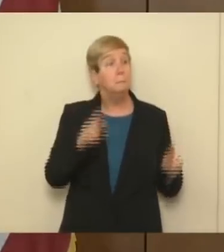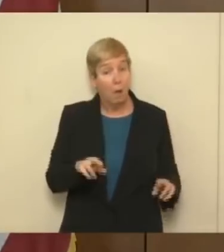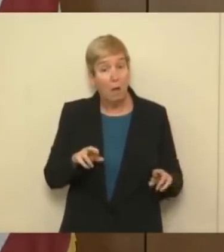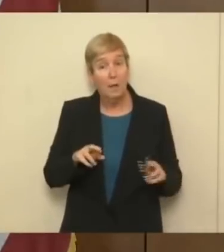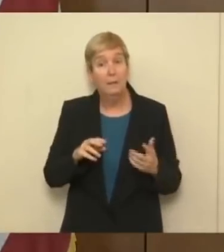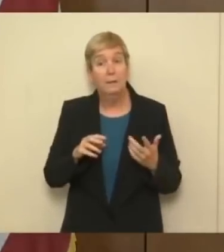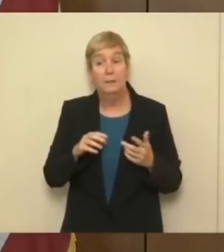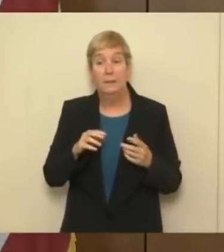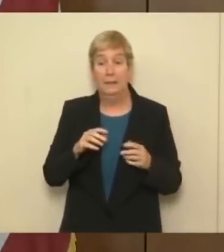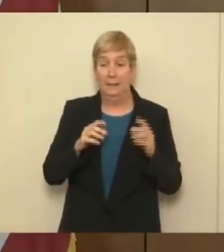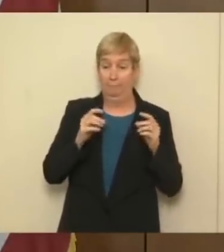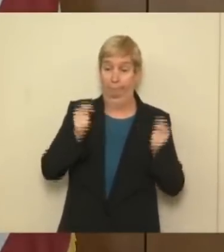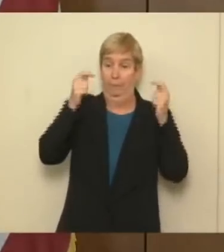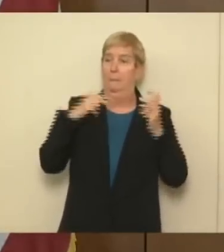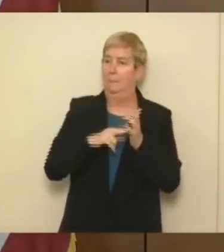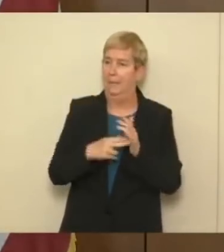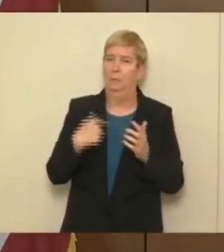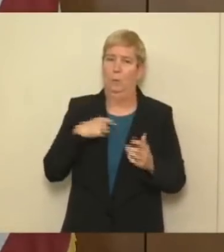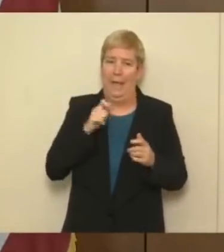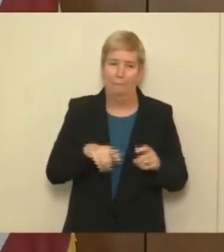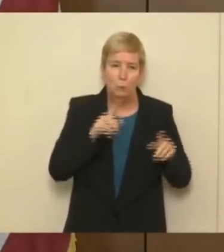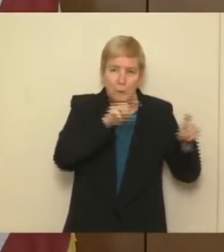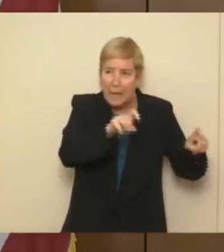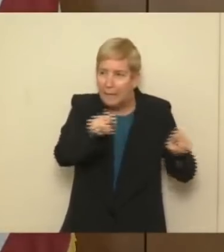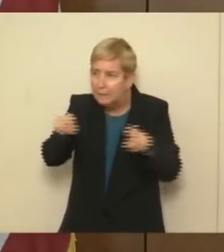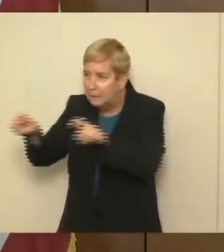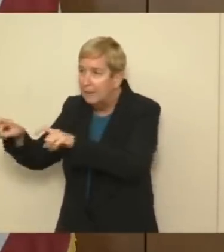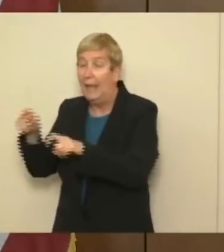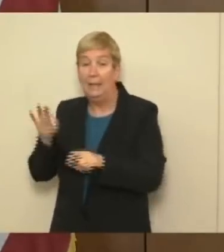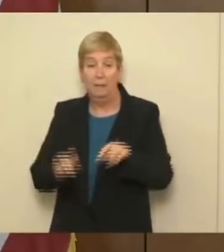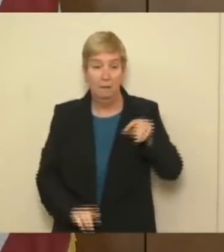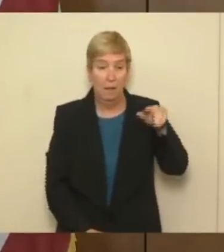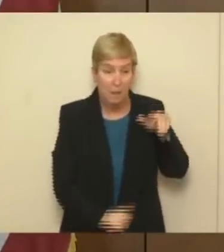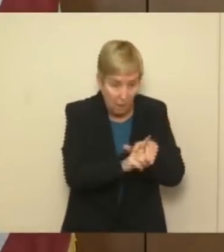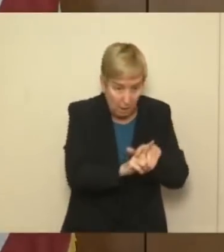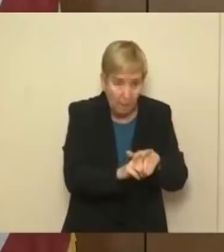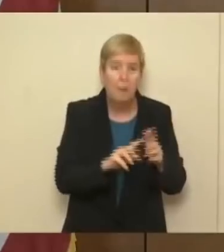be testing, and we got to be able then, if we've got an outbreak, to test that